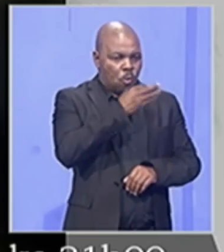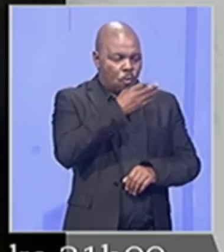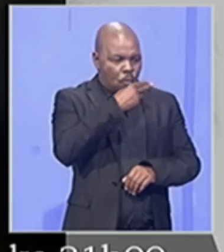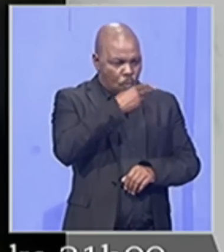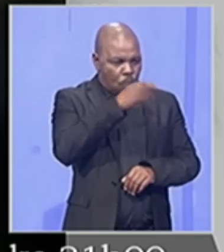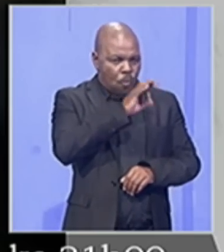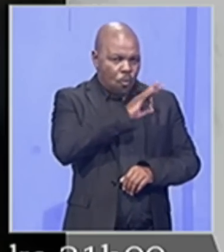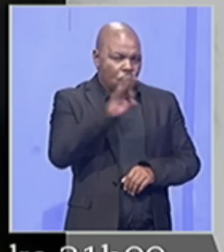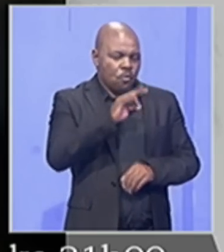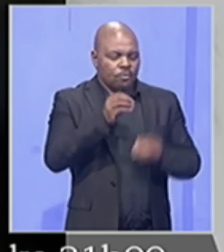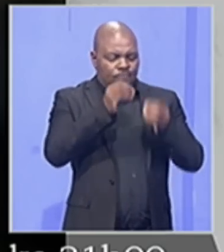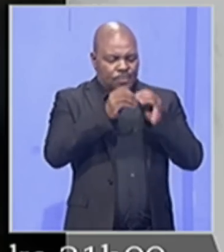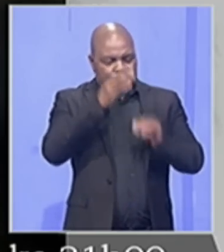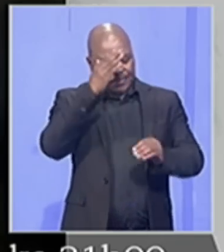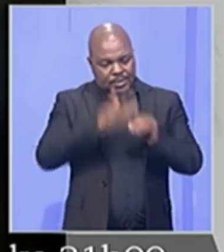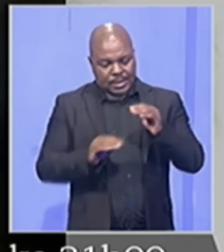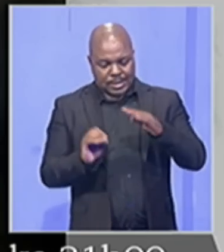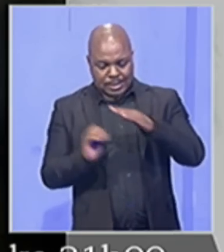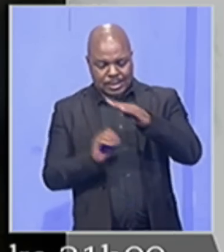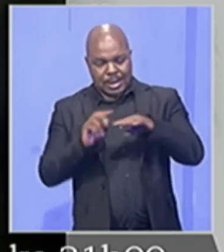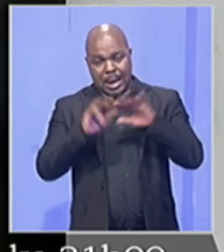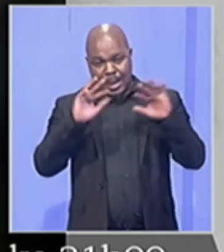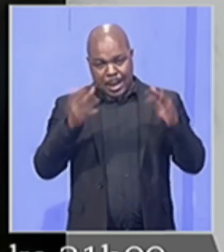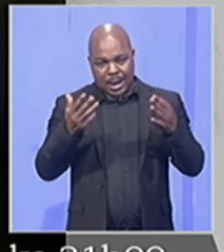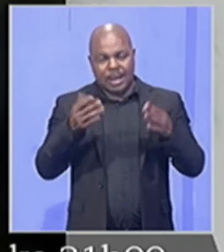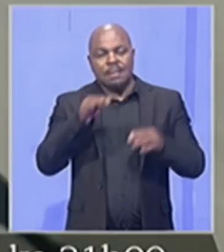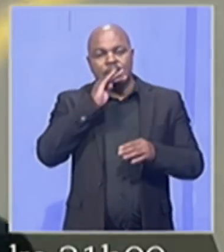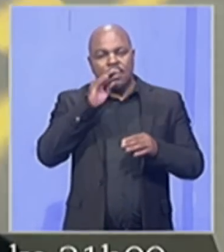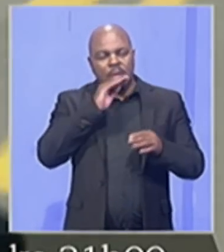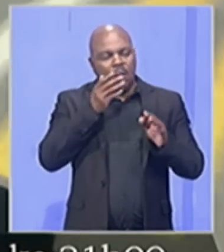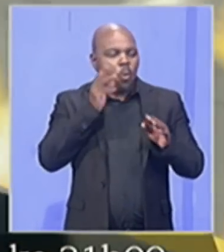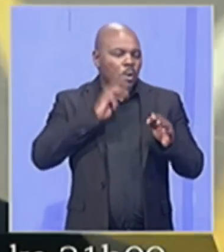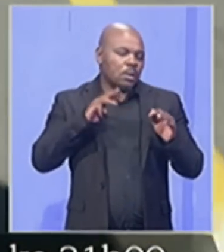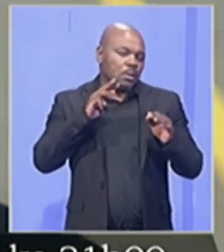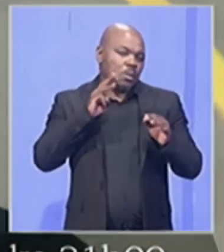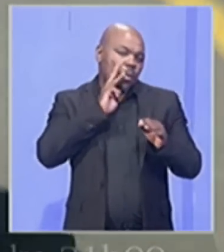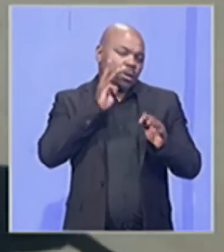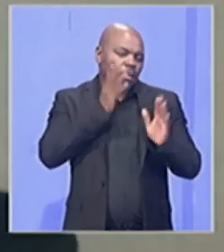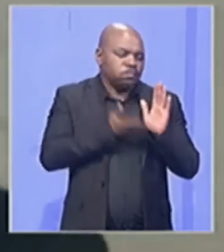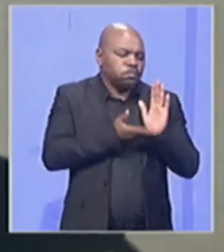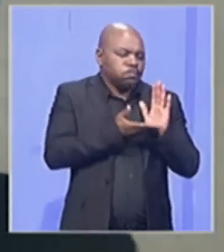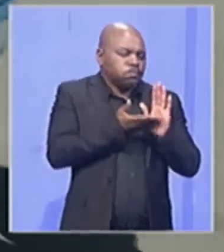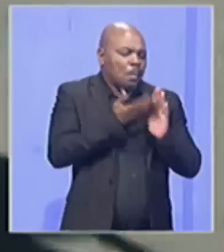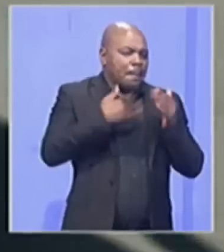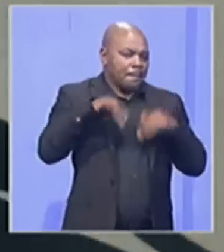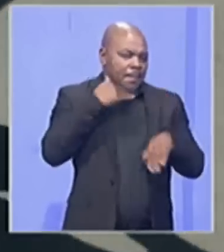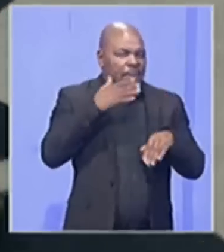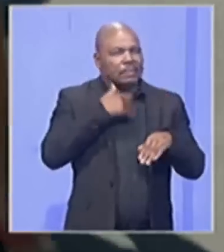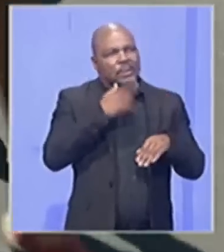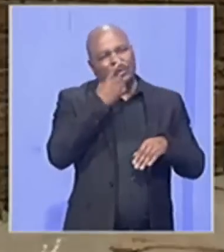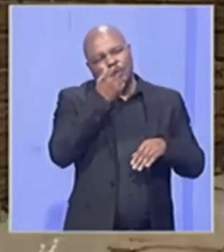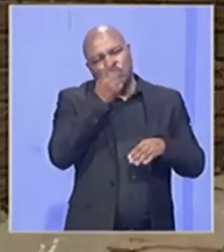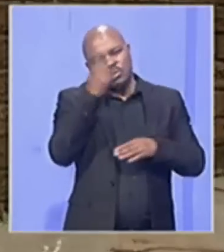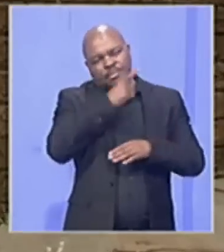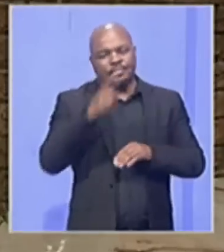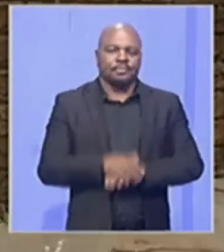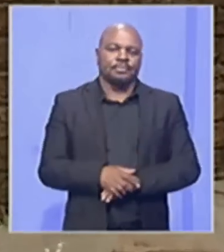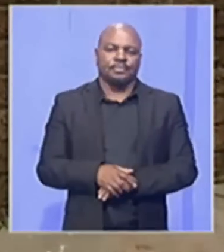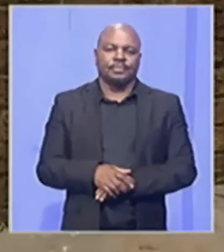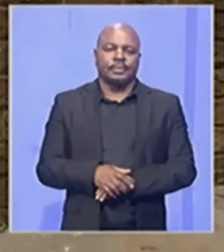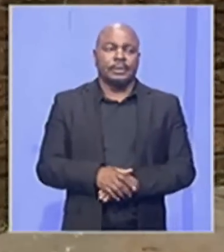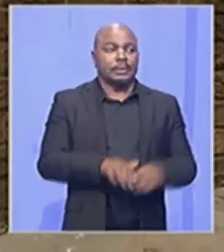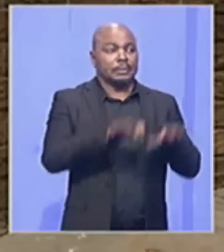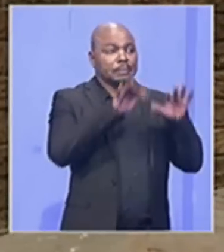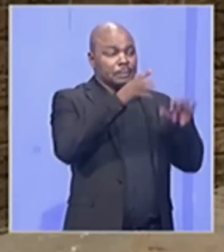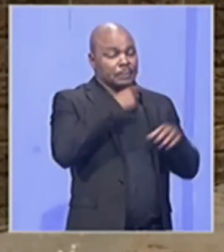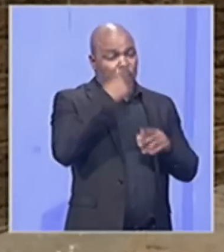9 p.m. this evening. Recovery will take a couple of days. Baahi ba tshepa hore mahlomola ana a ho hloka metsi a